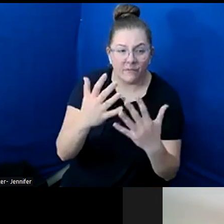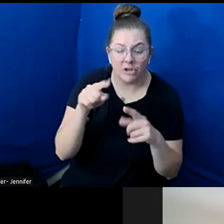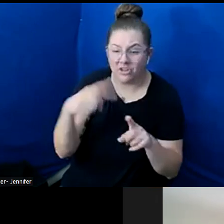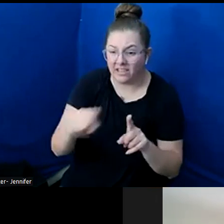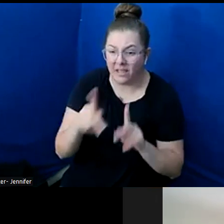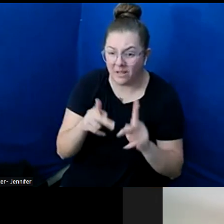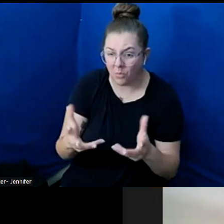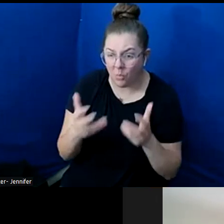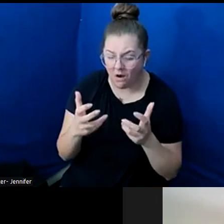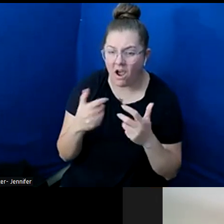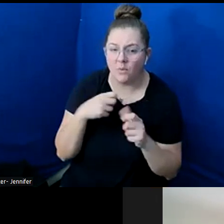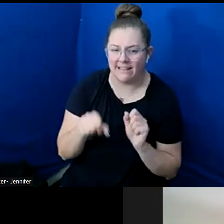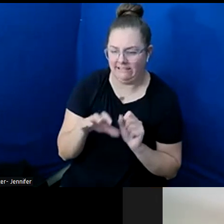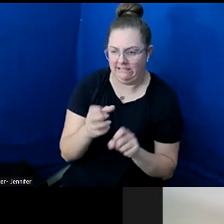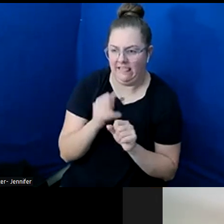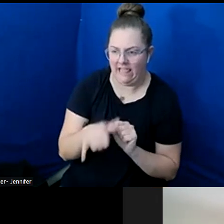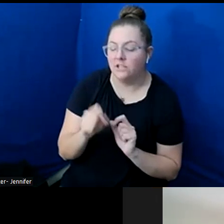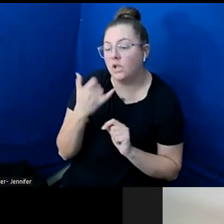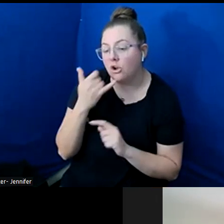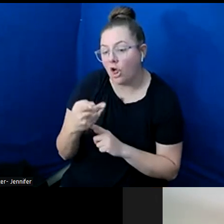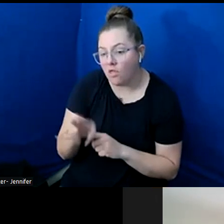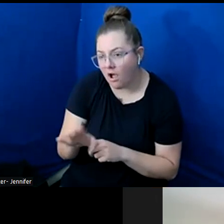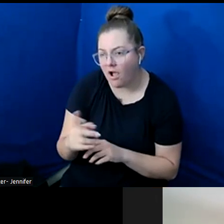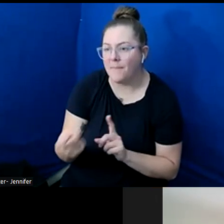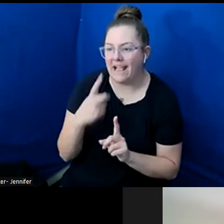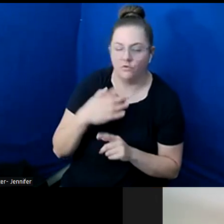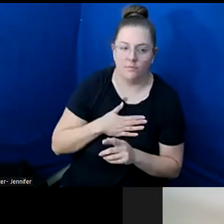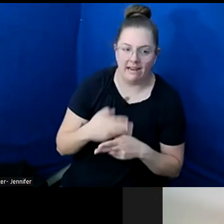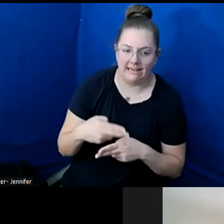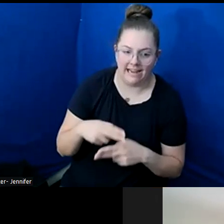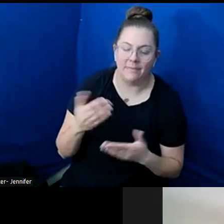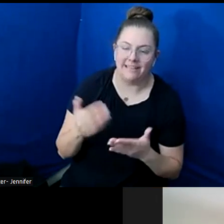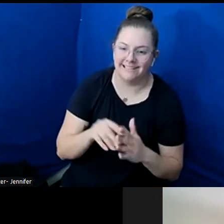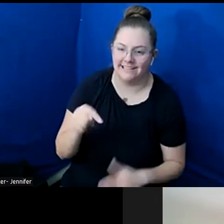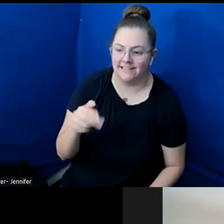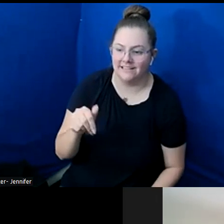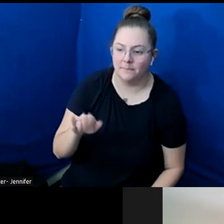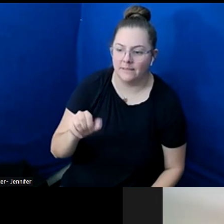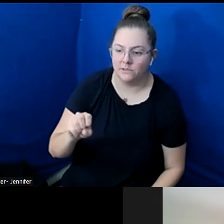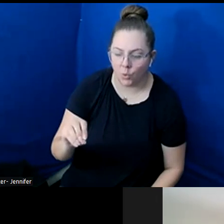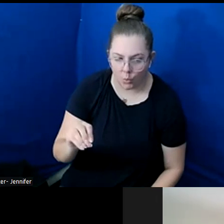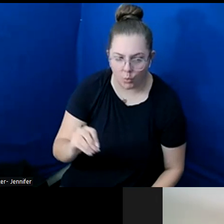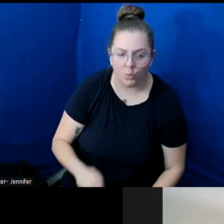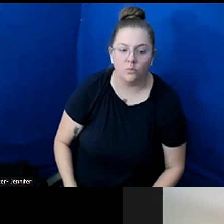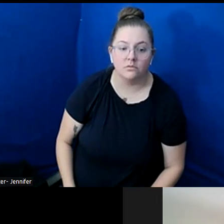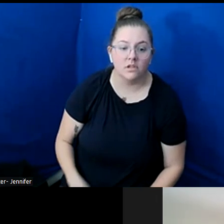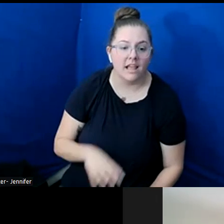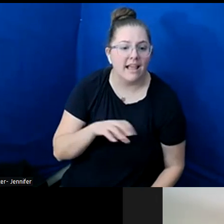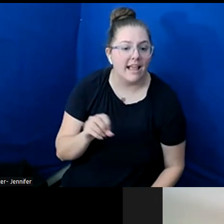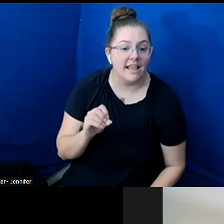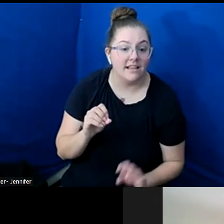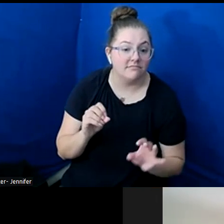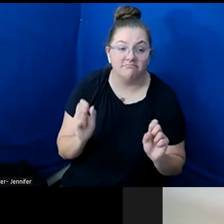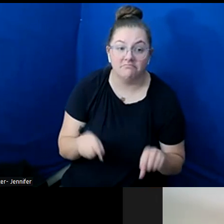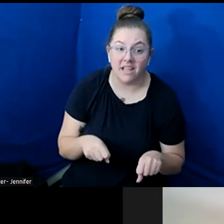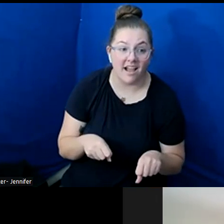for. So you can call the hub. You can ask for my name. It's Tabiso. yeah, and we can definitely